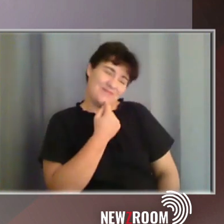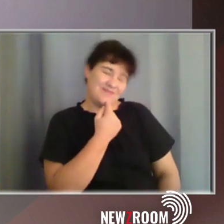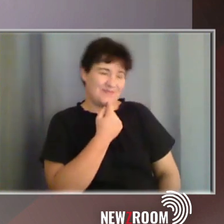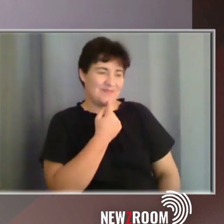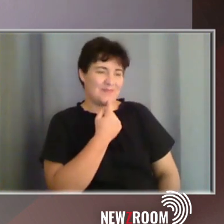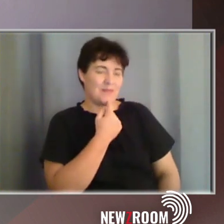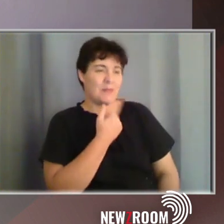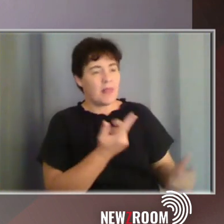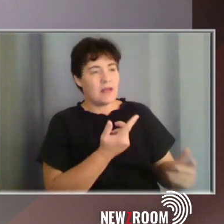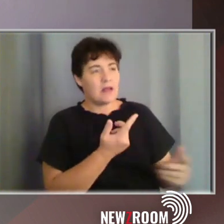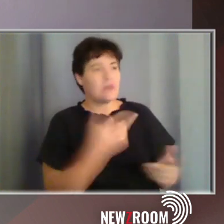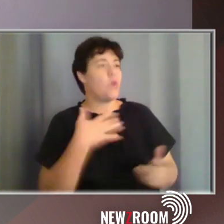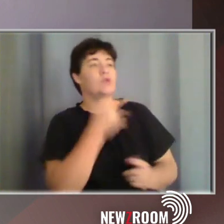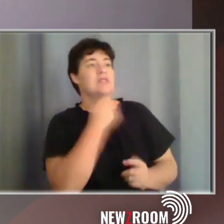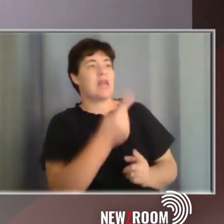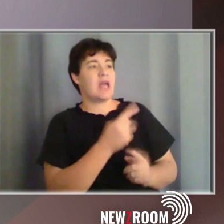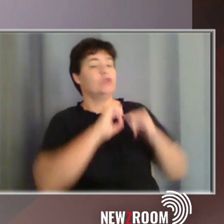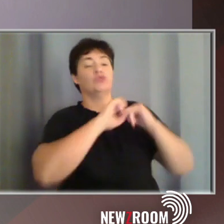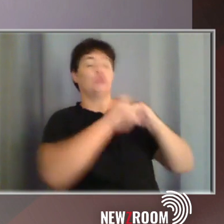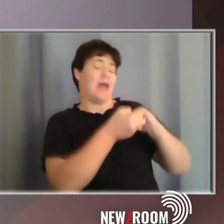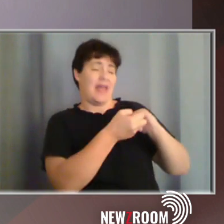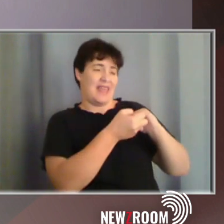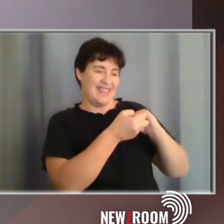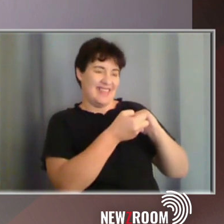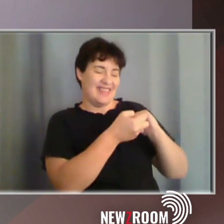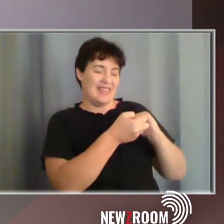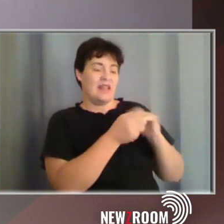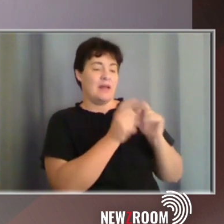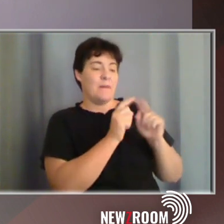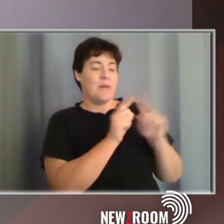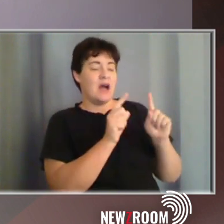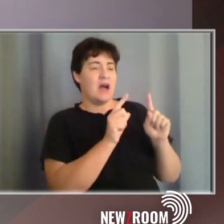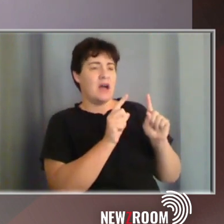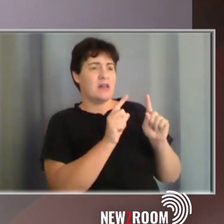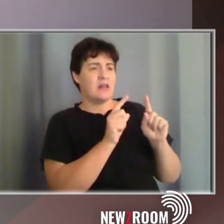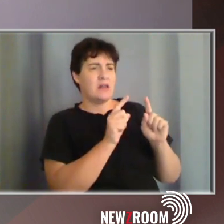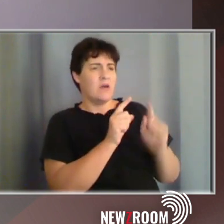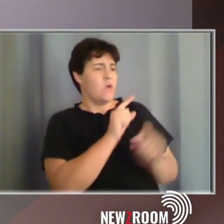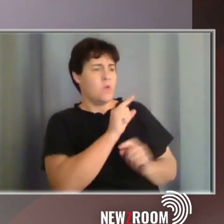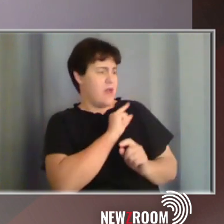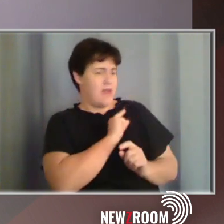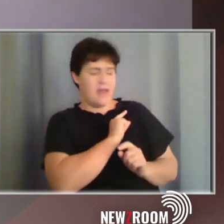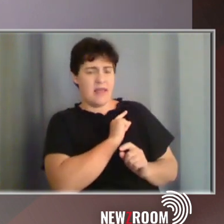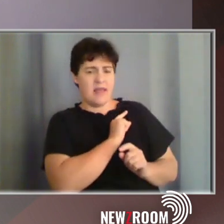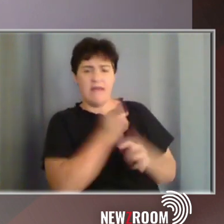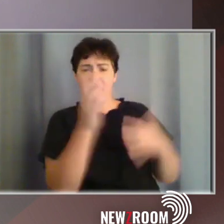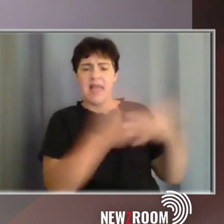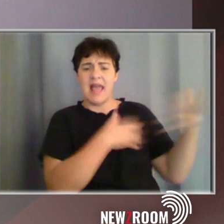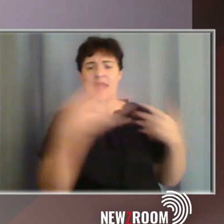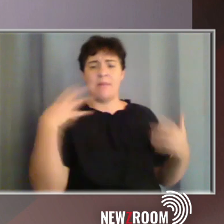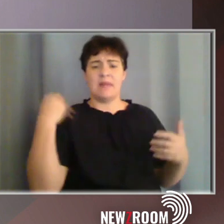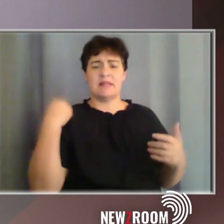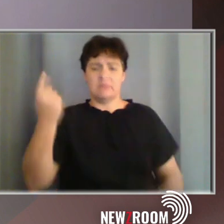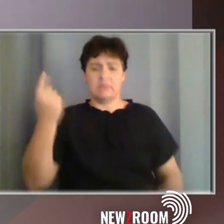I don't want to say we are trying. There is no reason why any minister comes